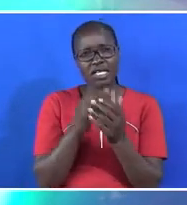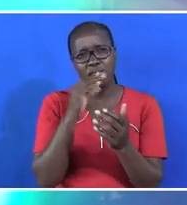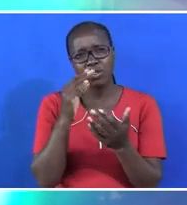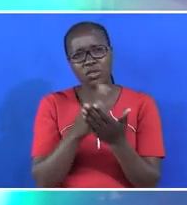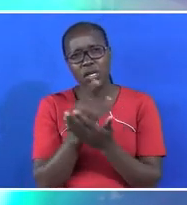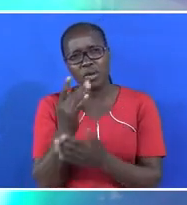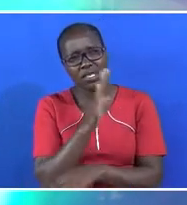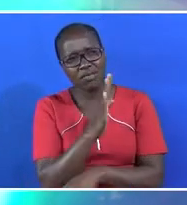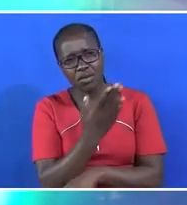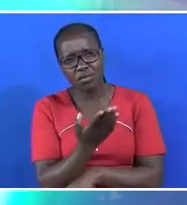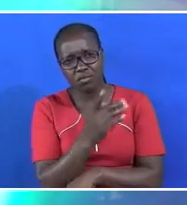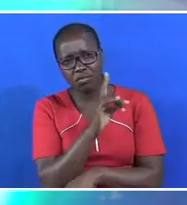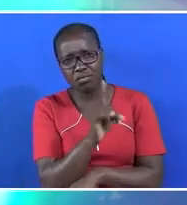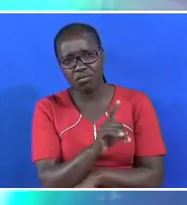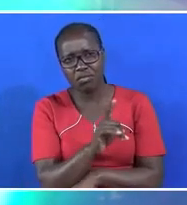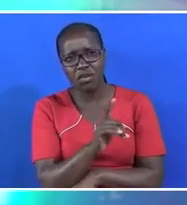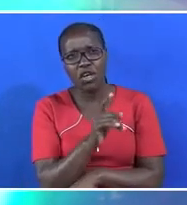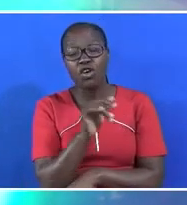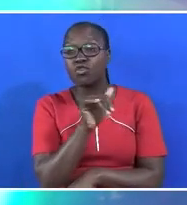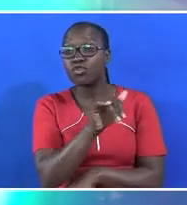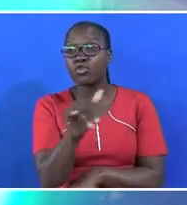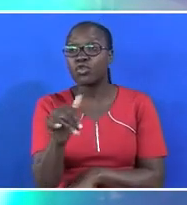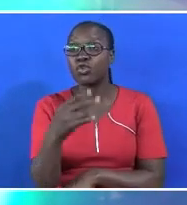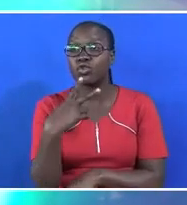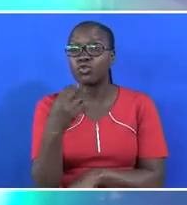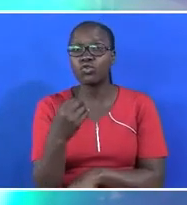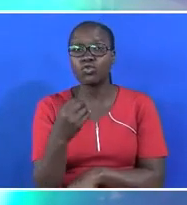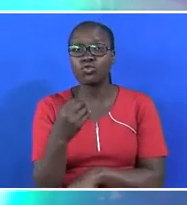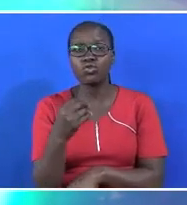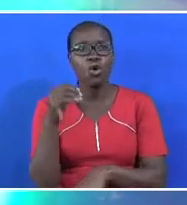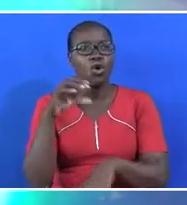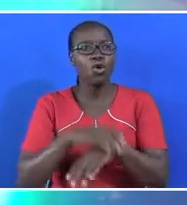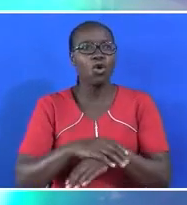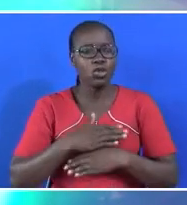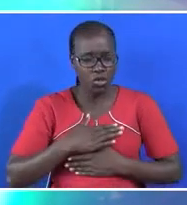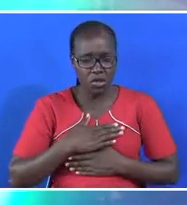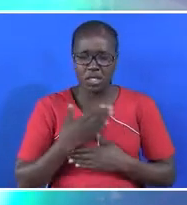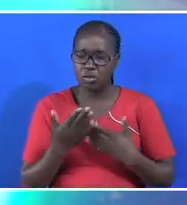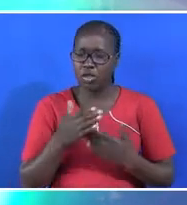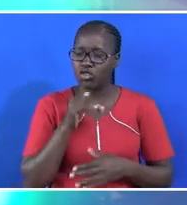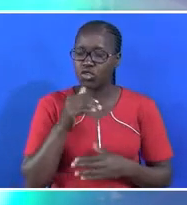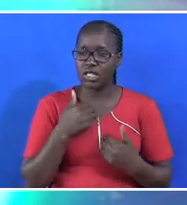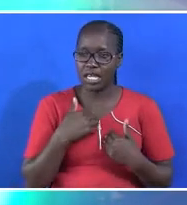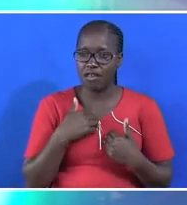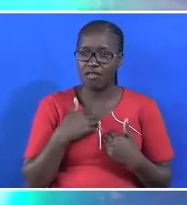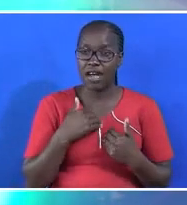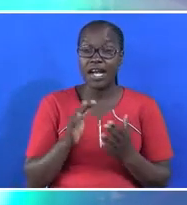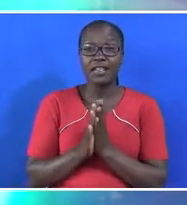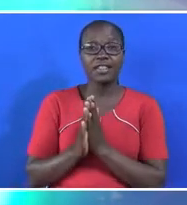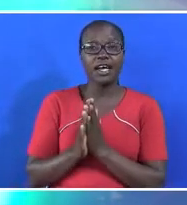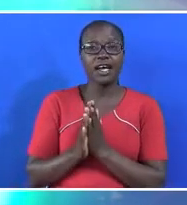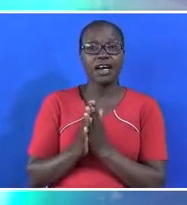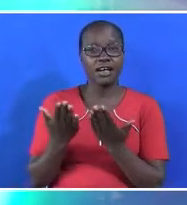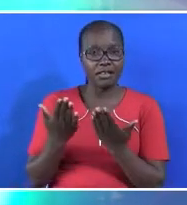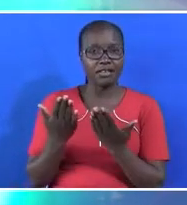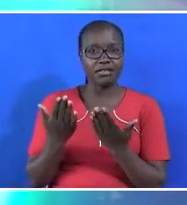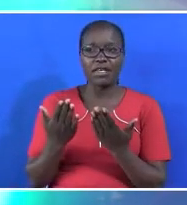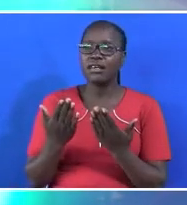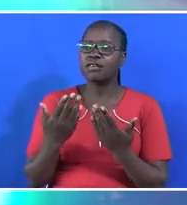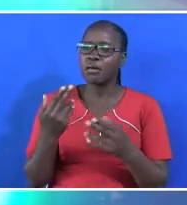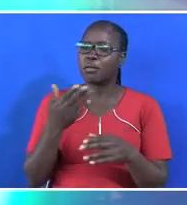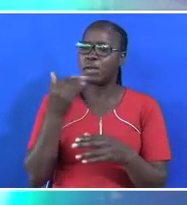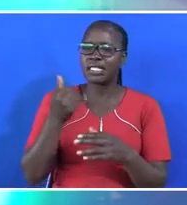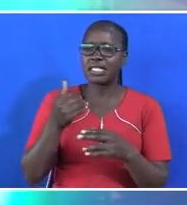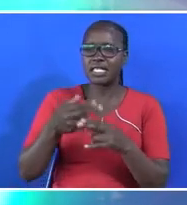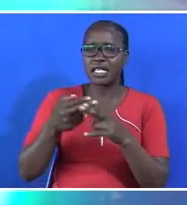someone this afternoon? Those who God honors may not have the latest ride in town. Those